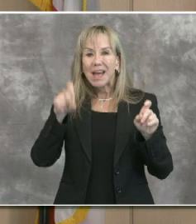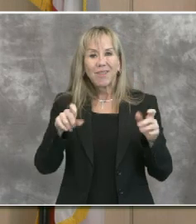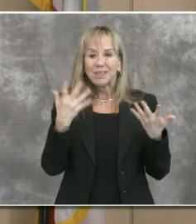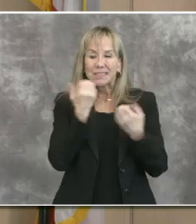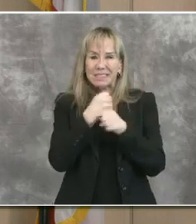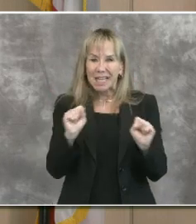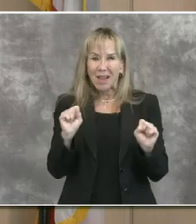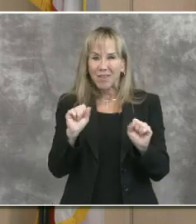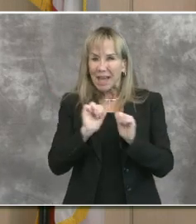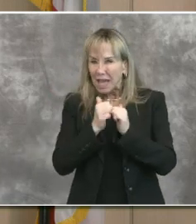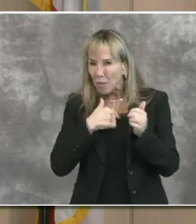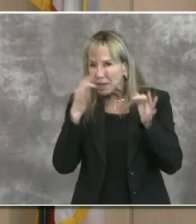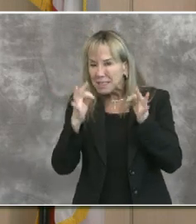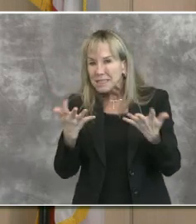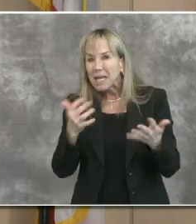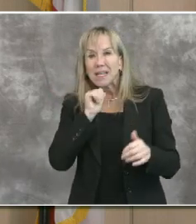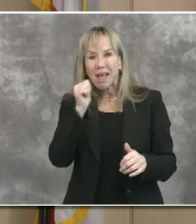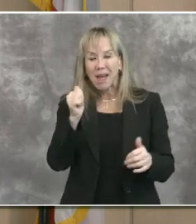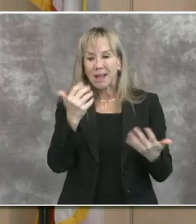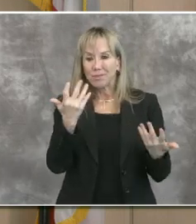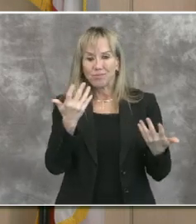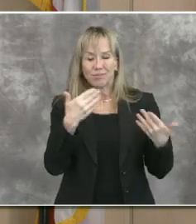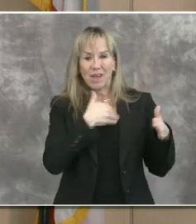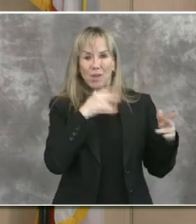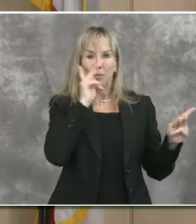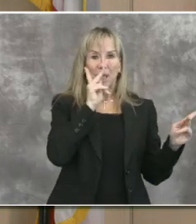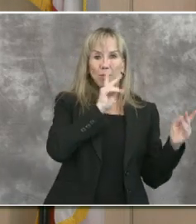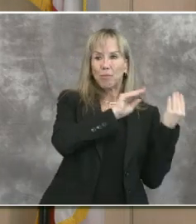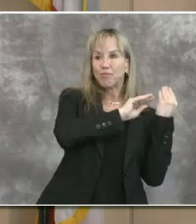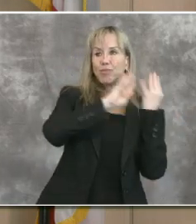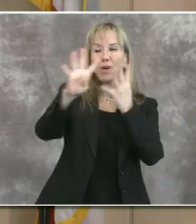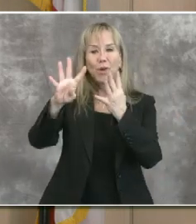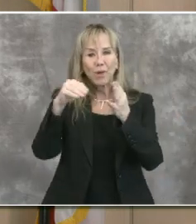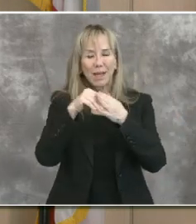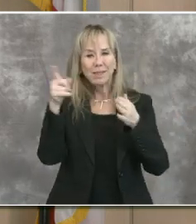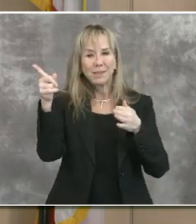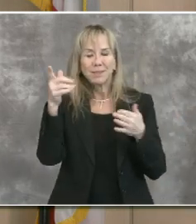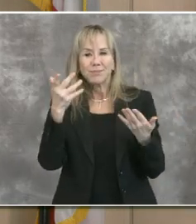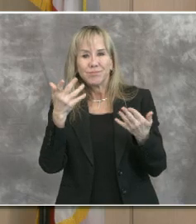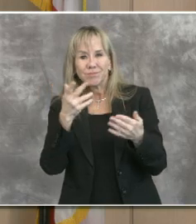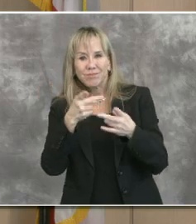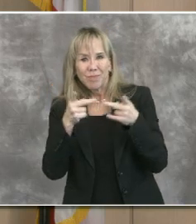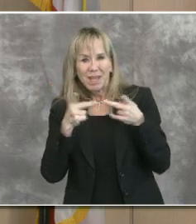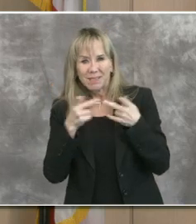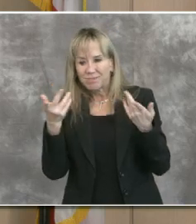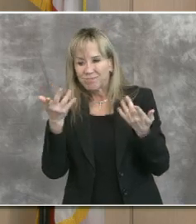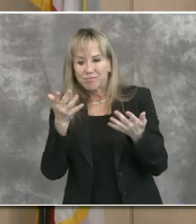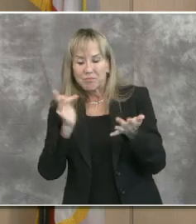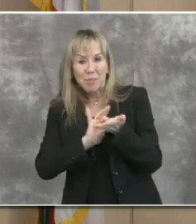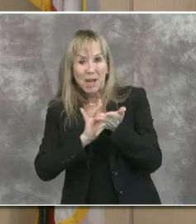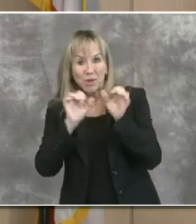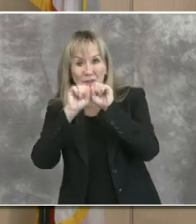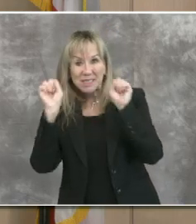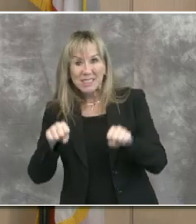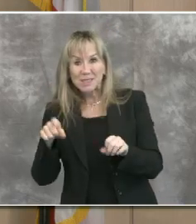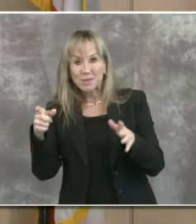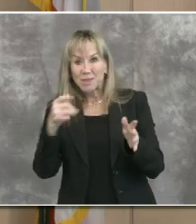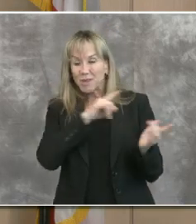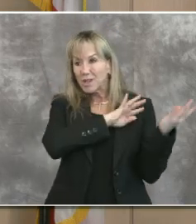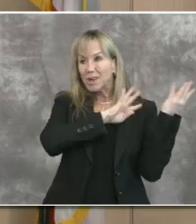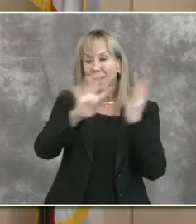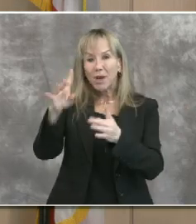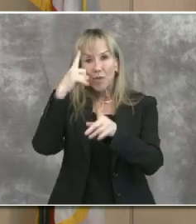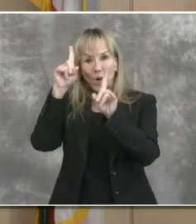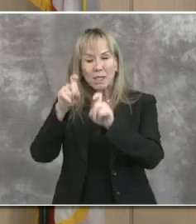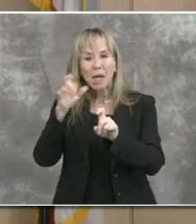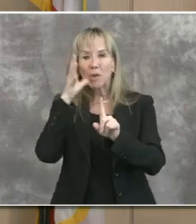safe way by not having people coming into the medical system who are unnecessarily exposing individuals and not